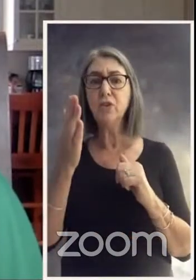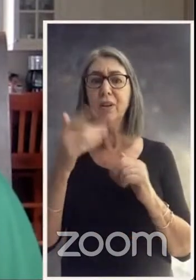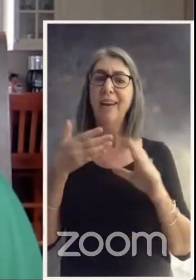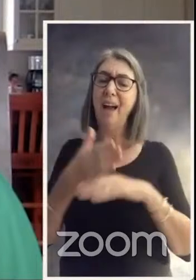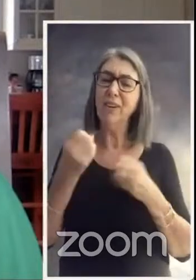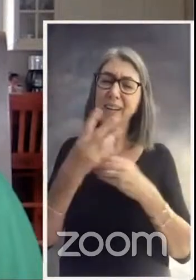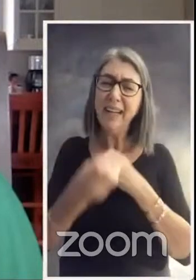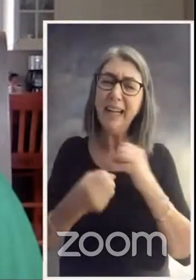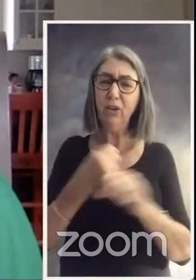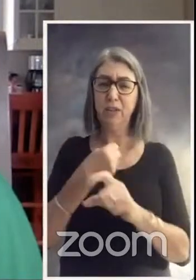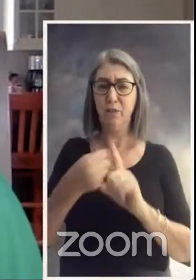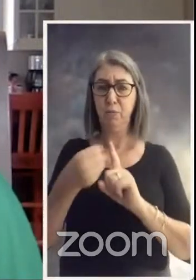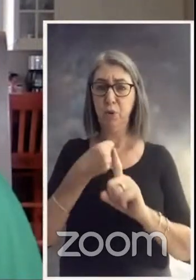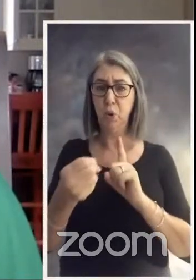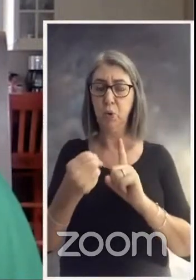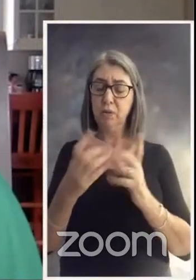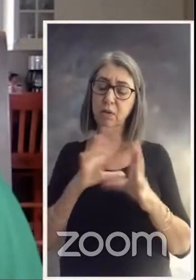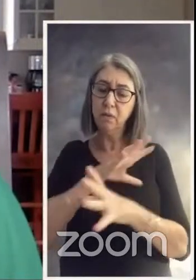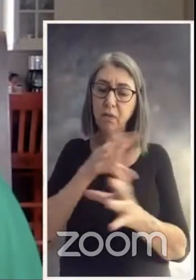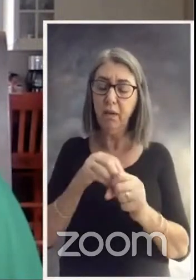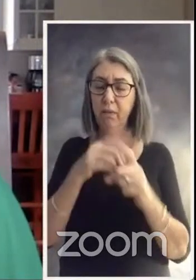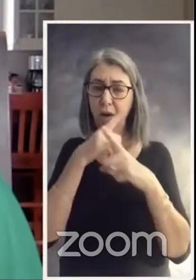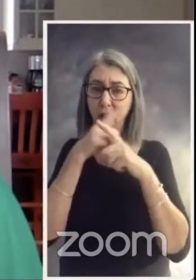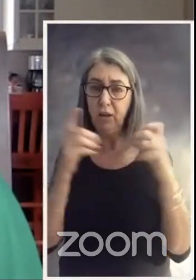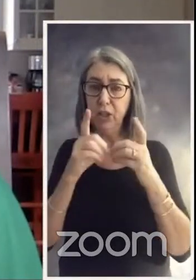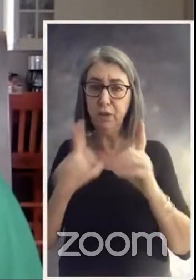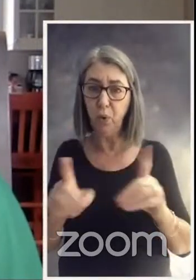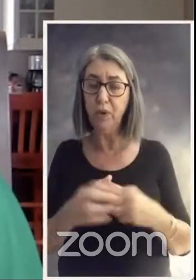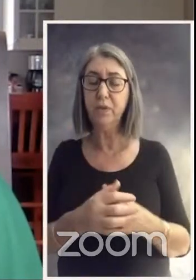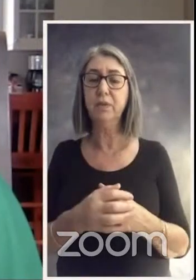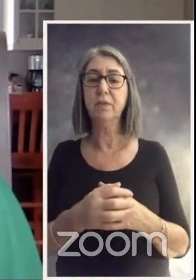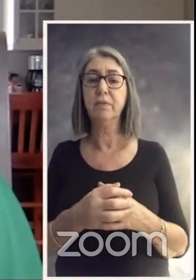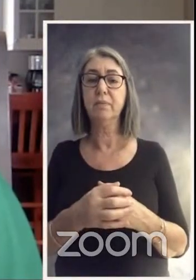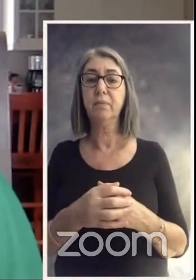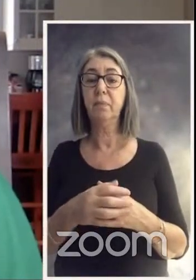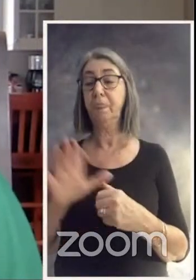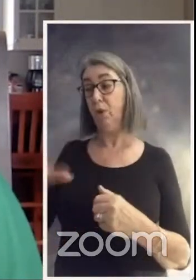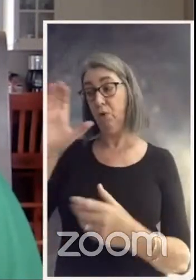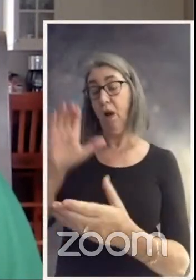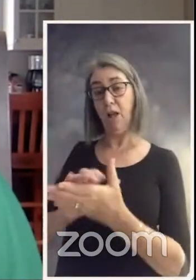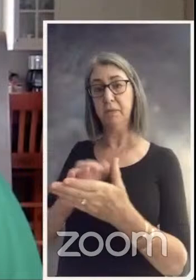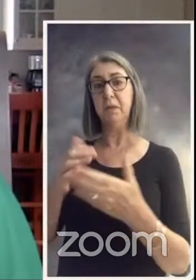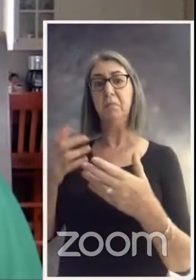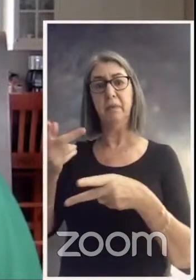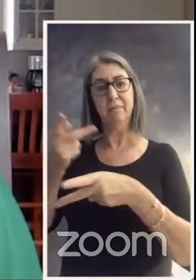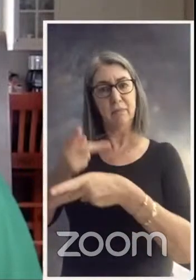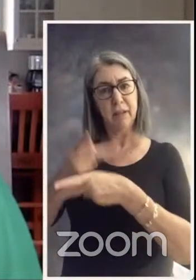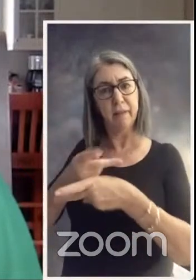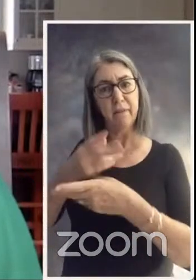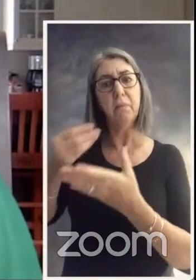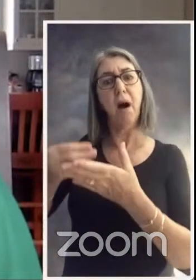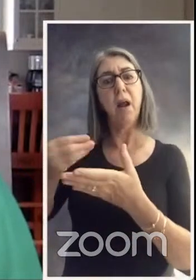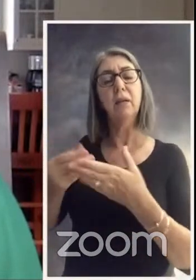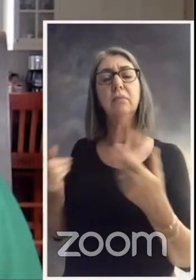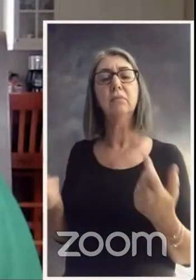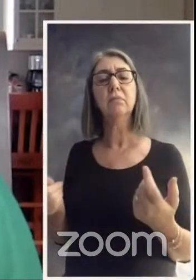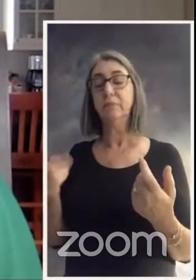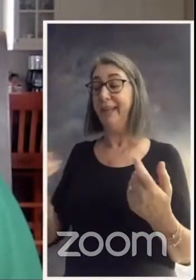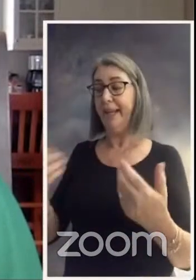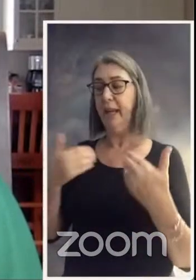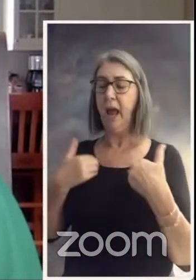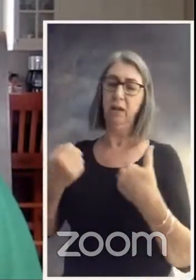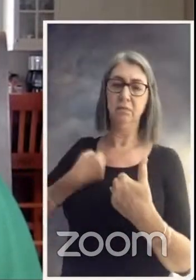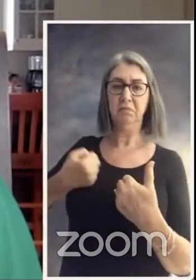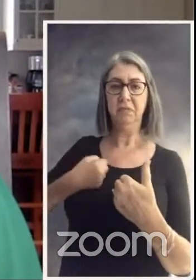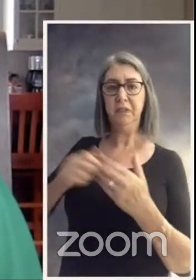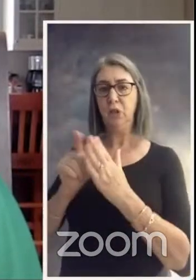eventually, after years of abuse, was embroiled in an ugly divorce. Her husband handled all the money. He had